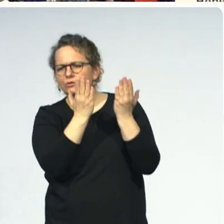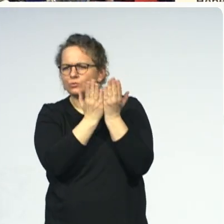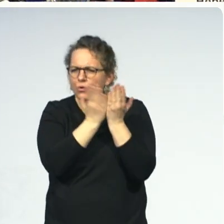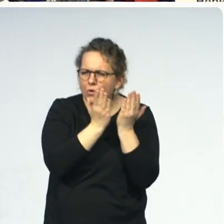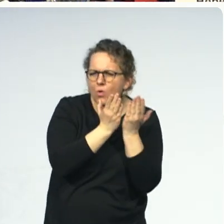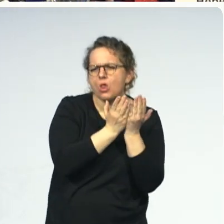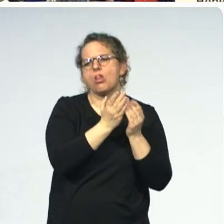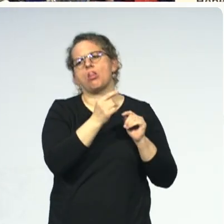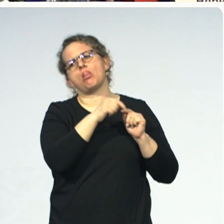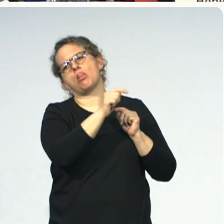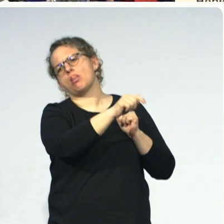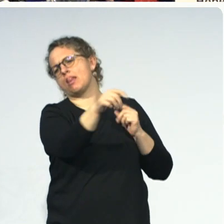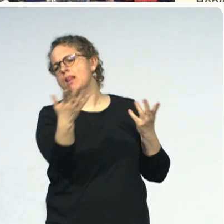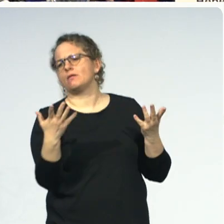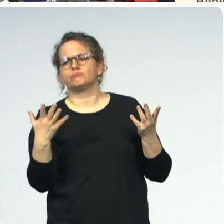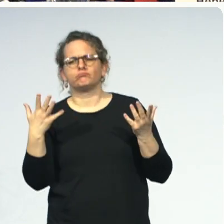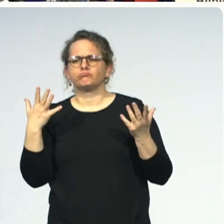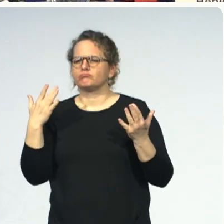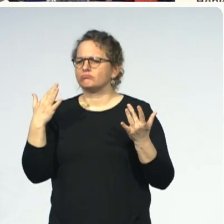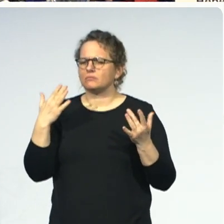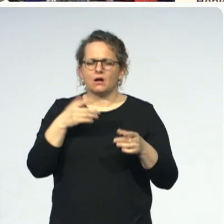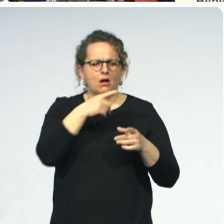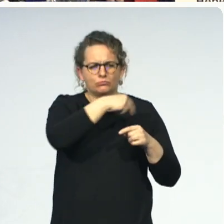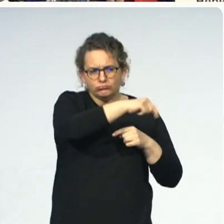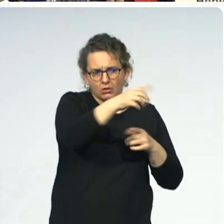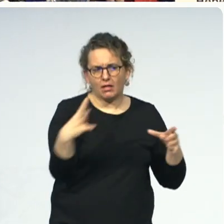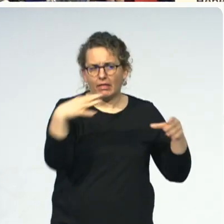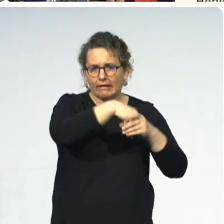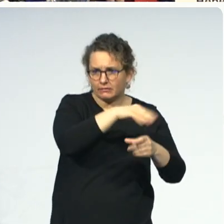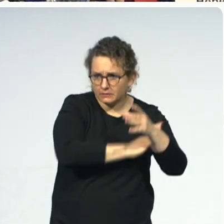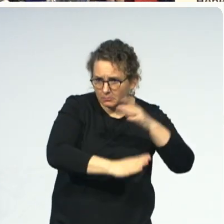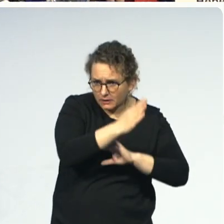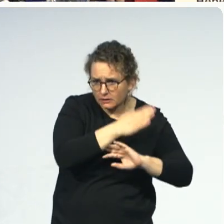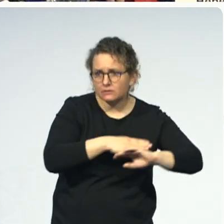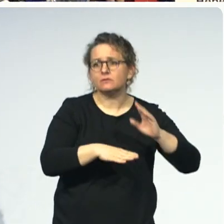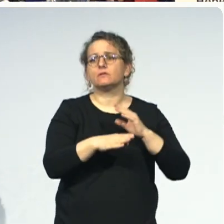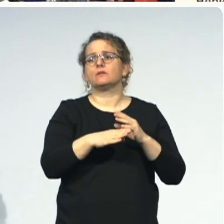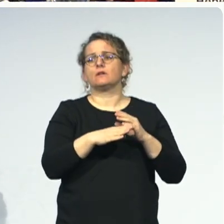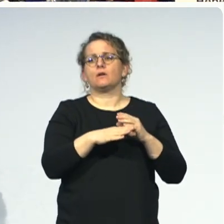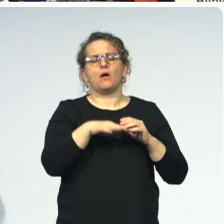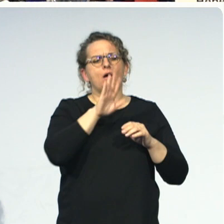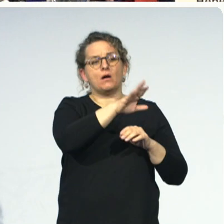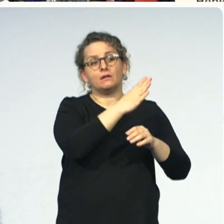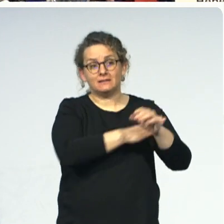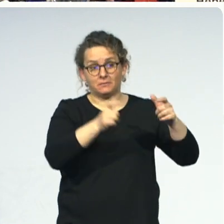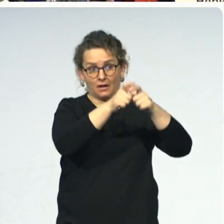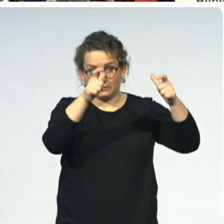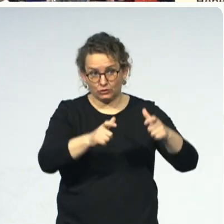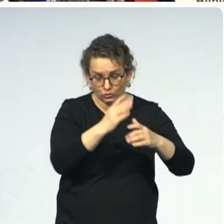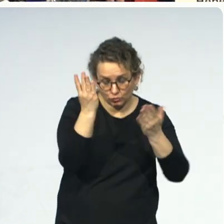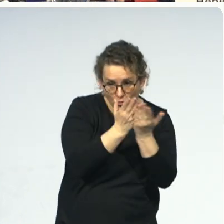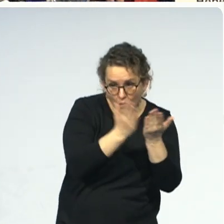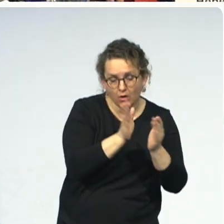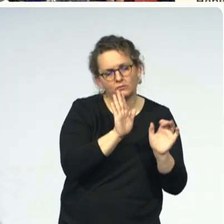and disability advocacy into their strategic plan. So a little bit about myself. For the last 20 years, I've